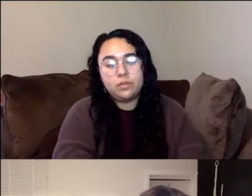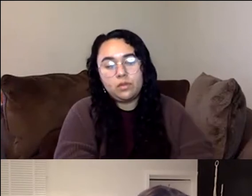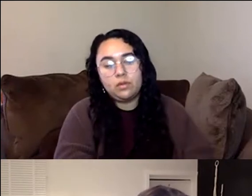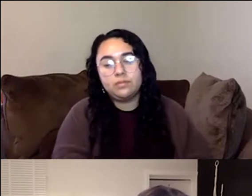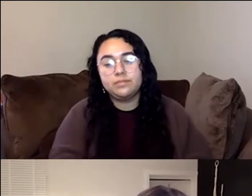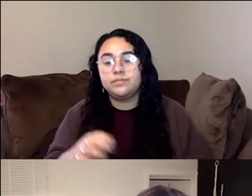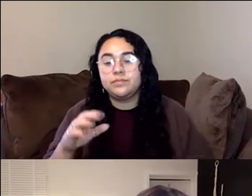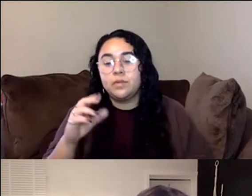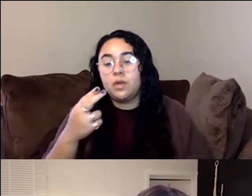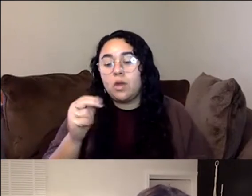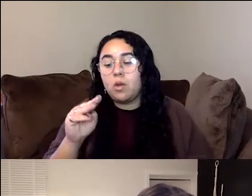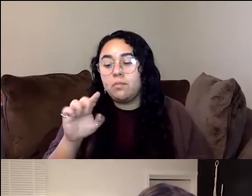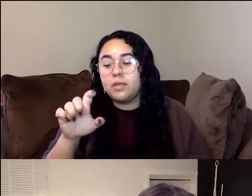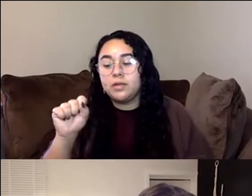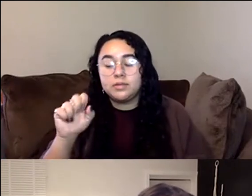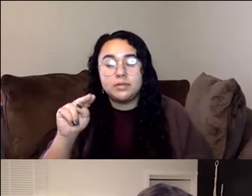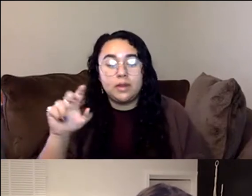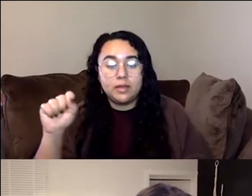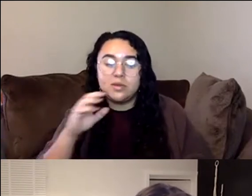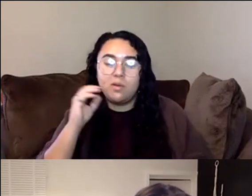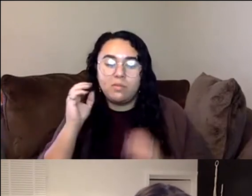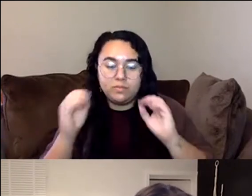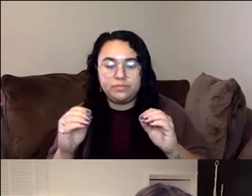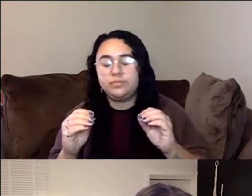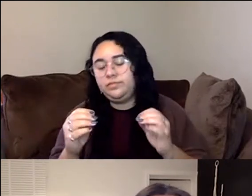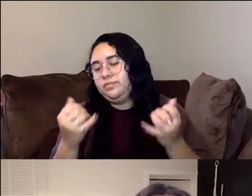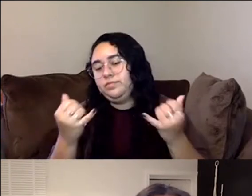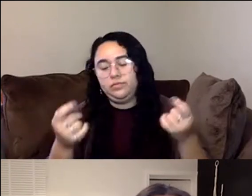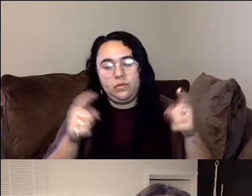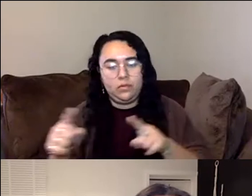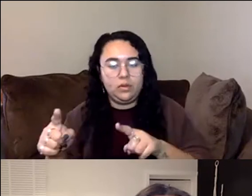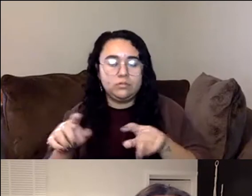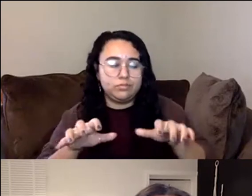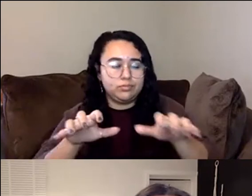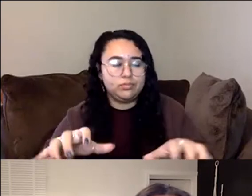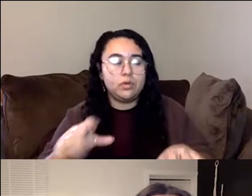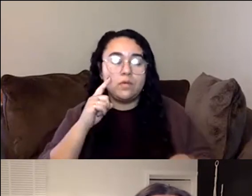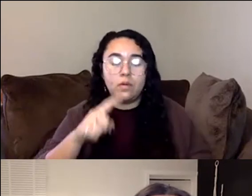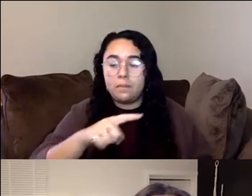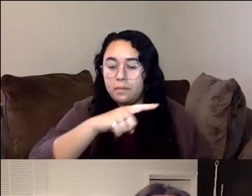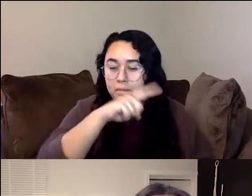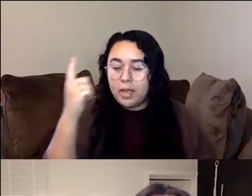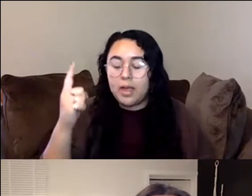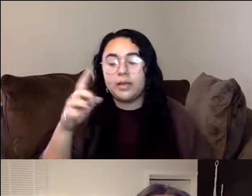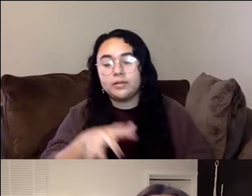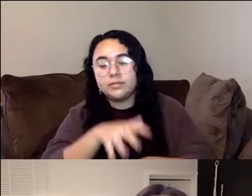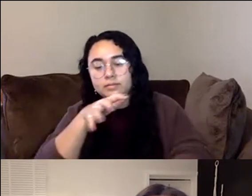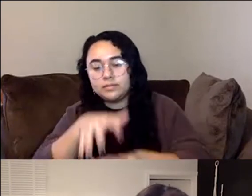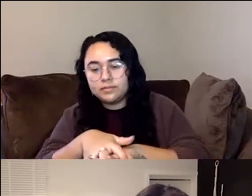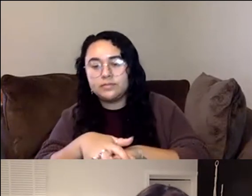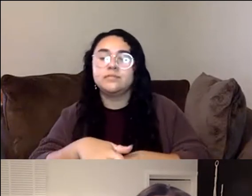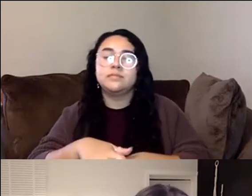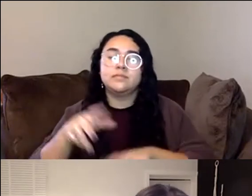the latest legacy of systemic racism and oppression for Black, Indigenous, people of color.